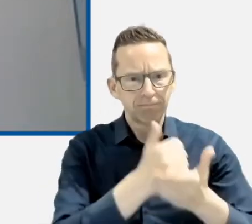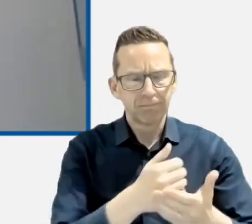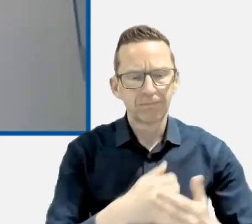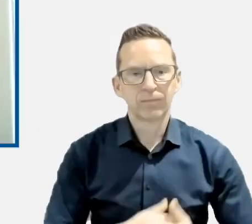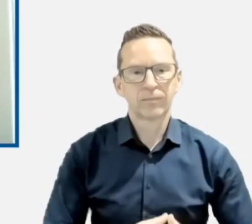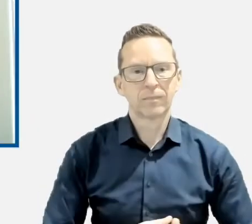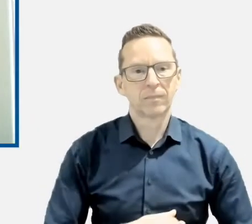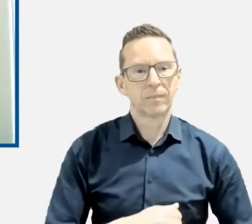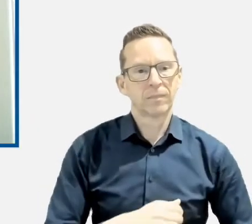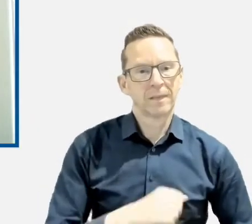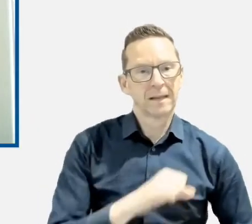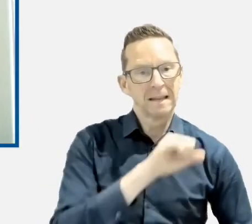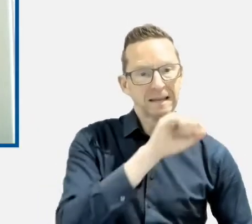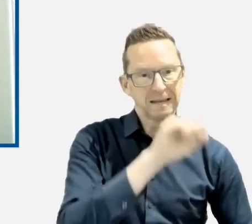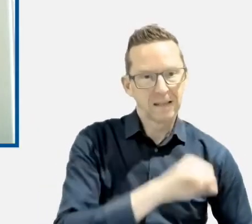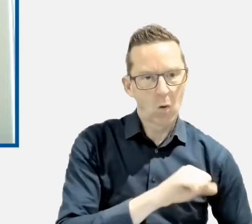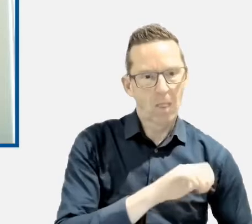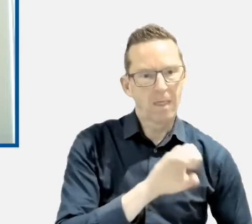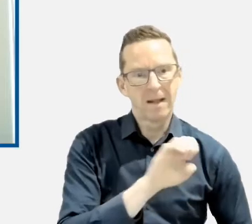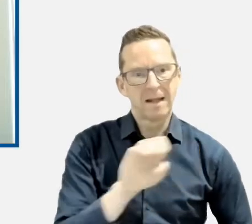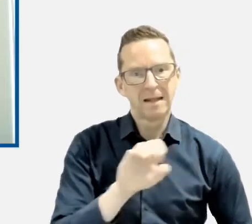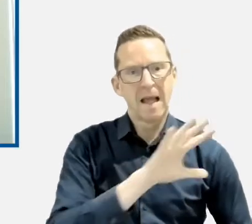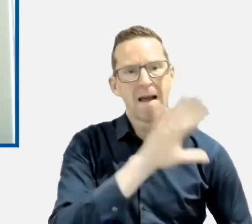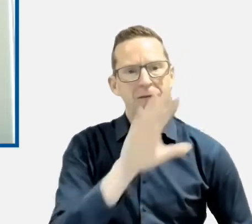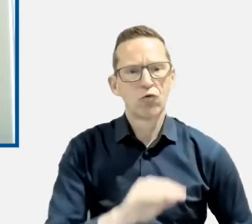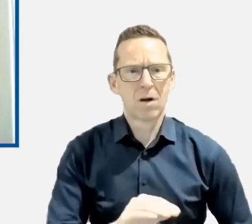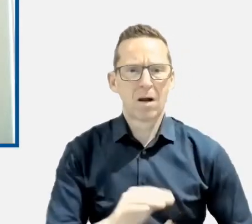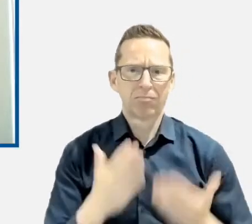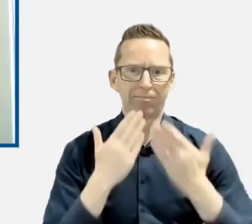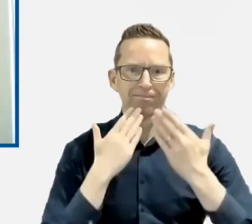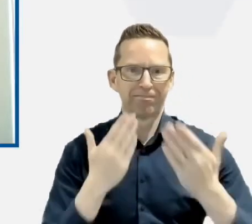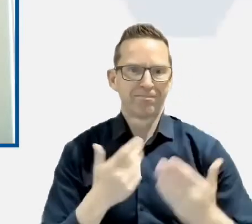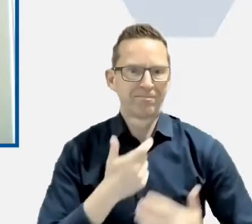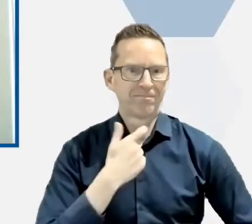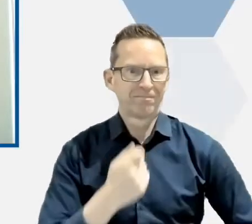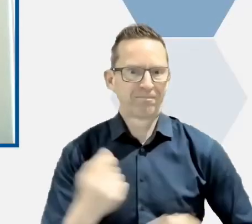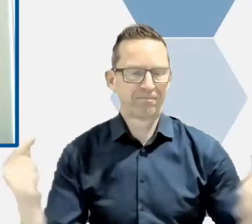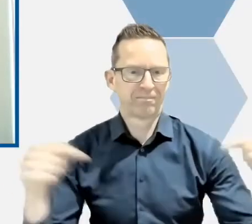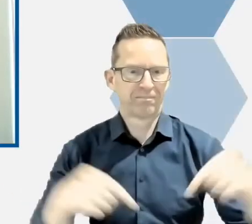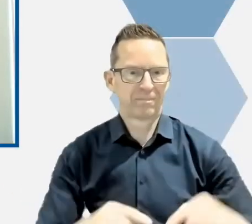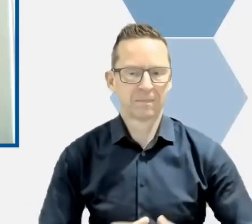today. Thank you very much, Gemma. Okay, Ahmed.